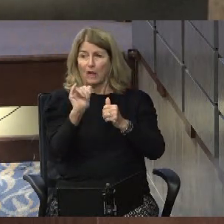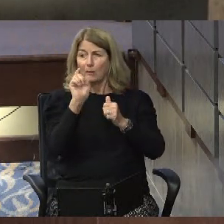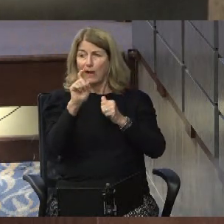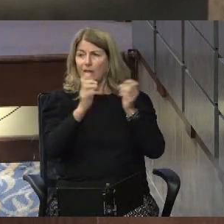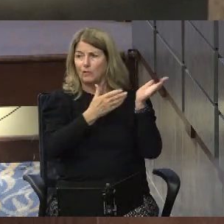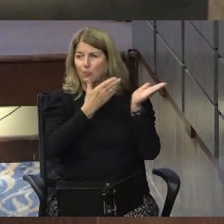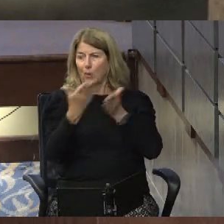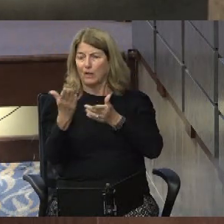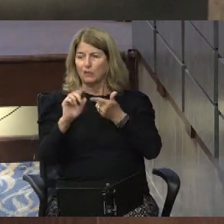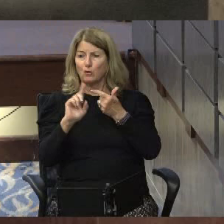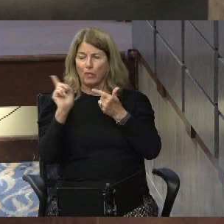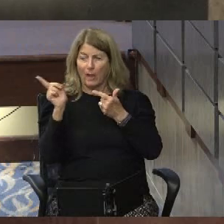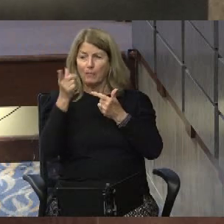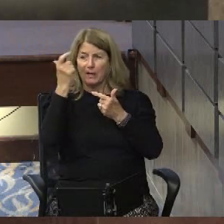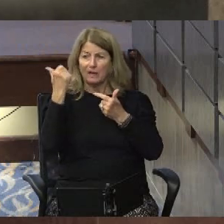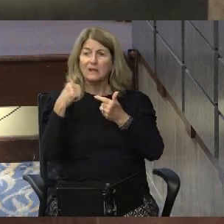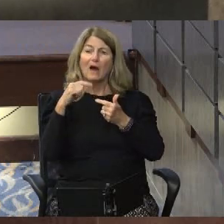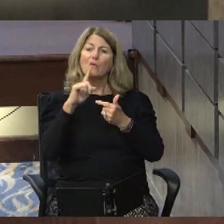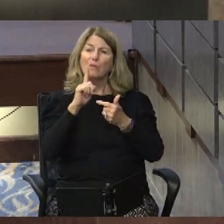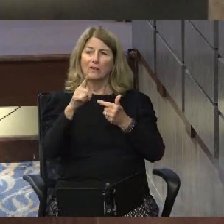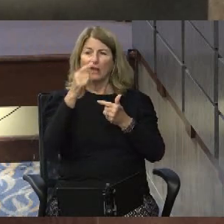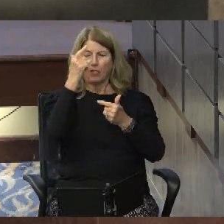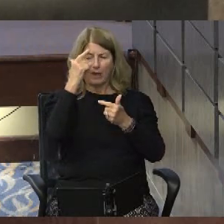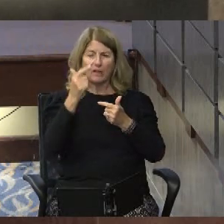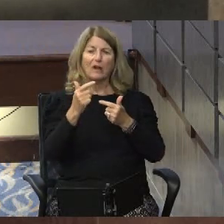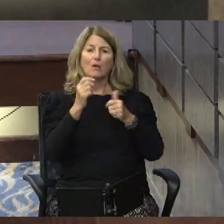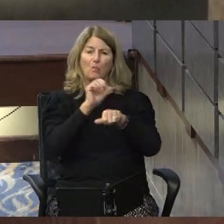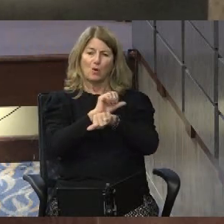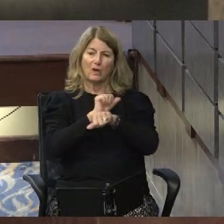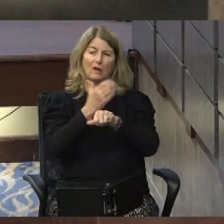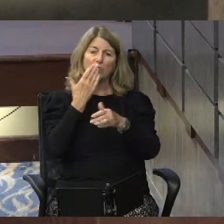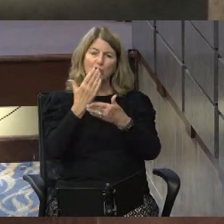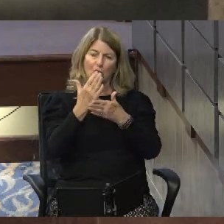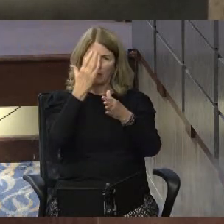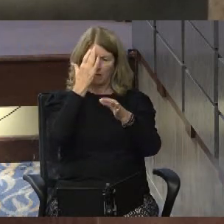them, because I really think they are working in very good faith. I mean, this